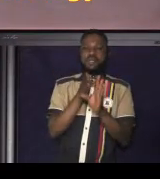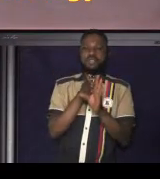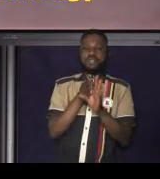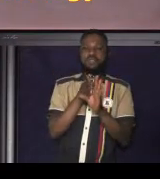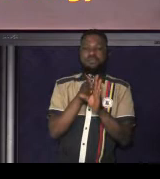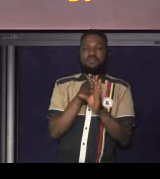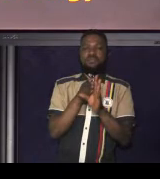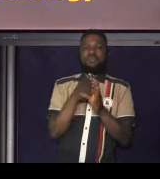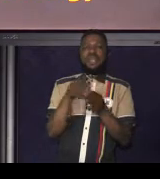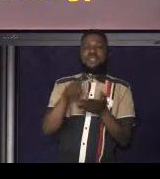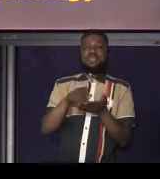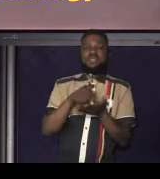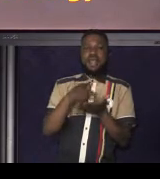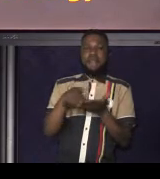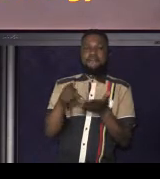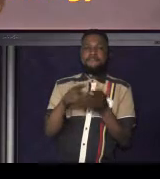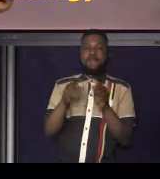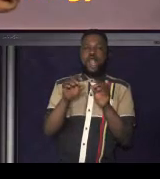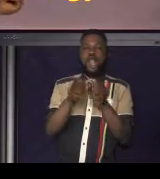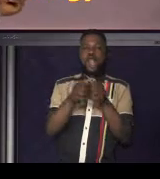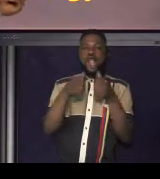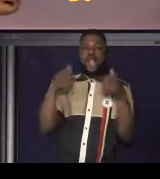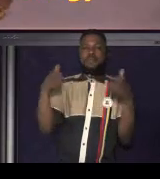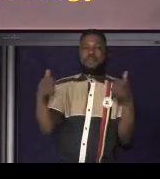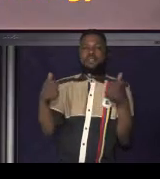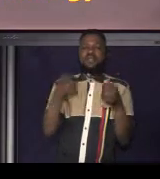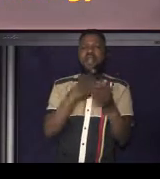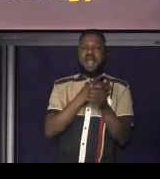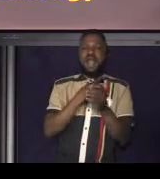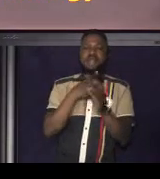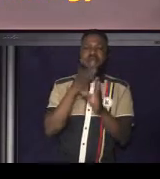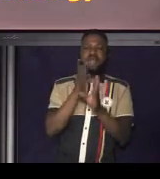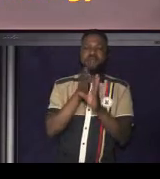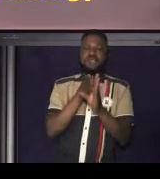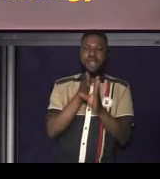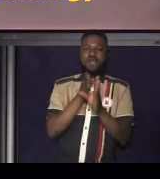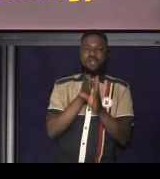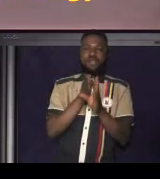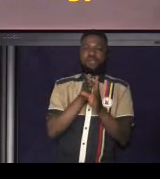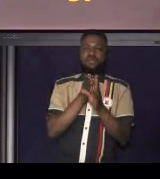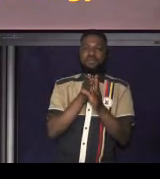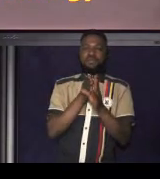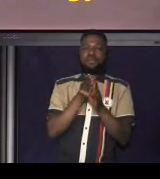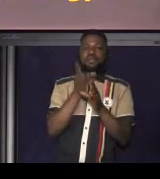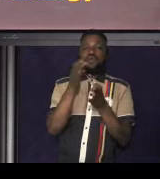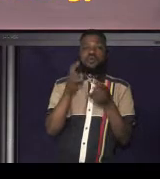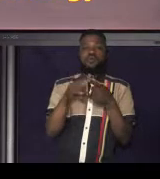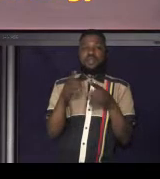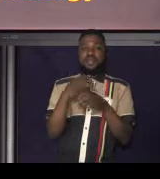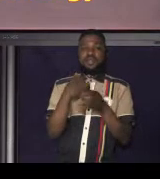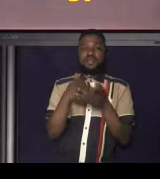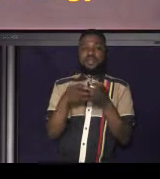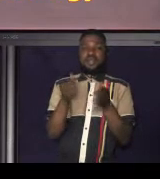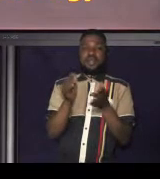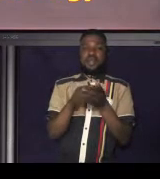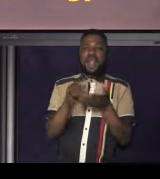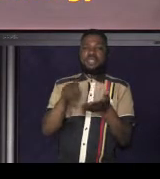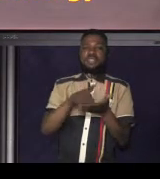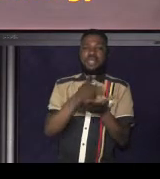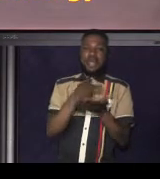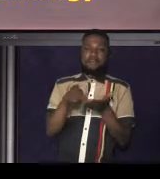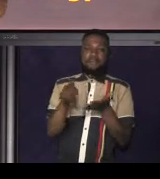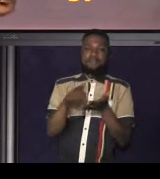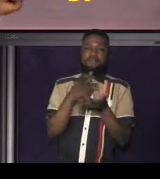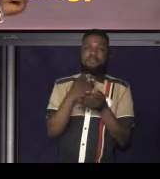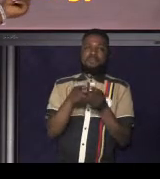Psychology. Sam, cupboard, and psychology. You want to in